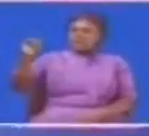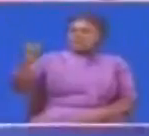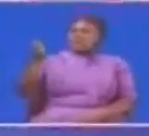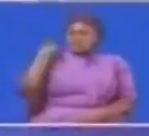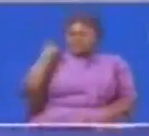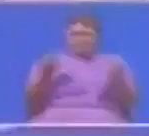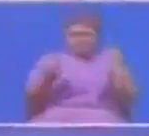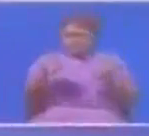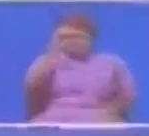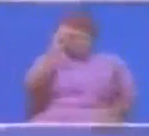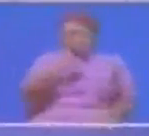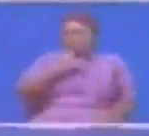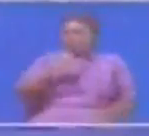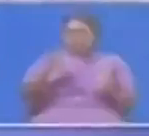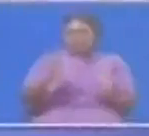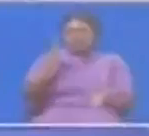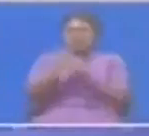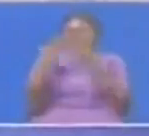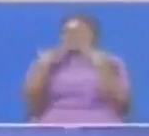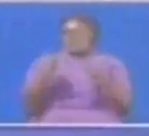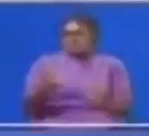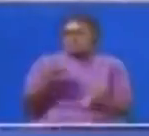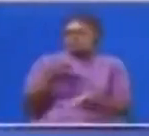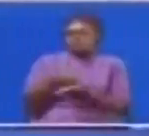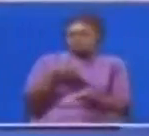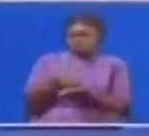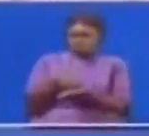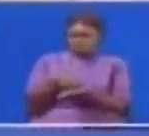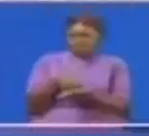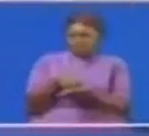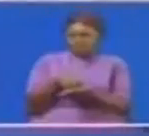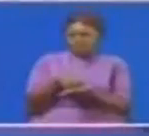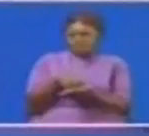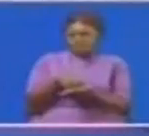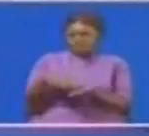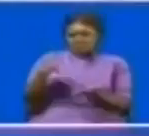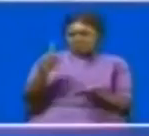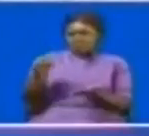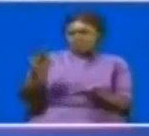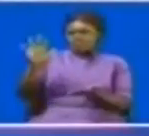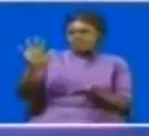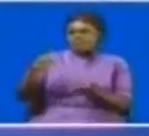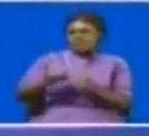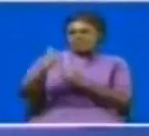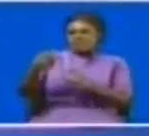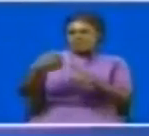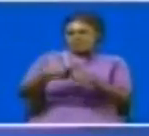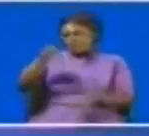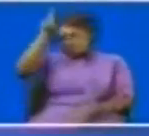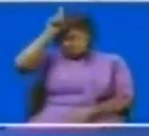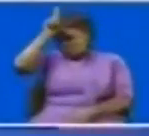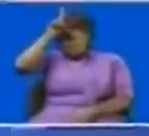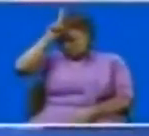Kericho County Police Commander James Mugera confirmed the incident. The murder scene is 1.5 kilometers from Chisingoro